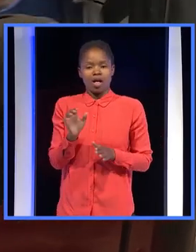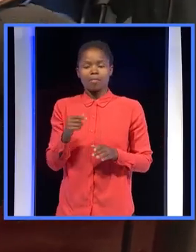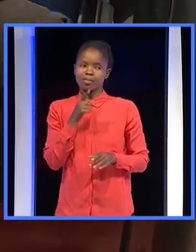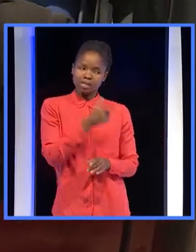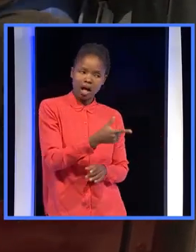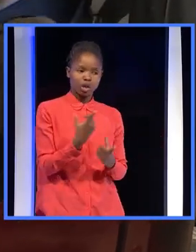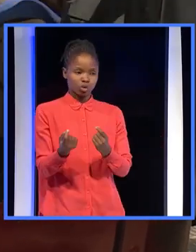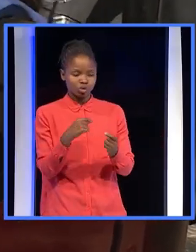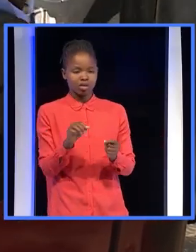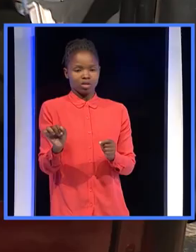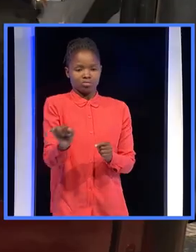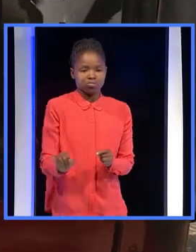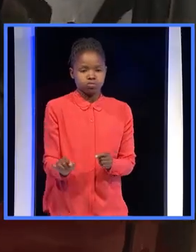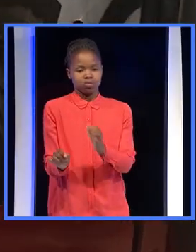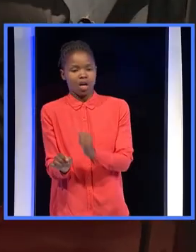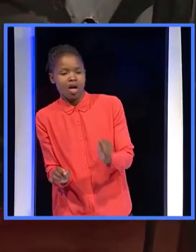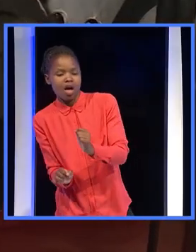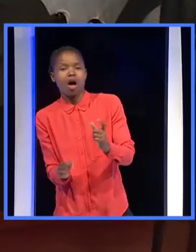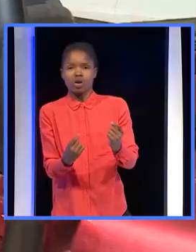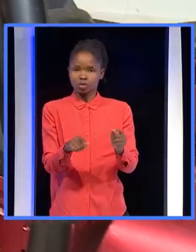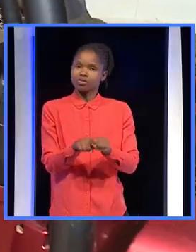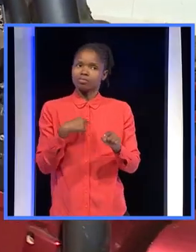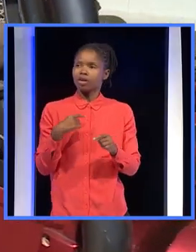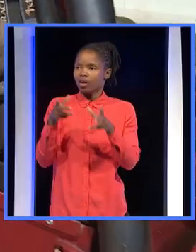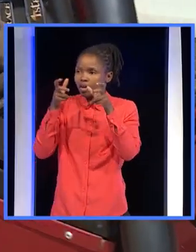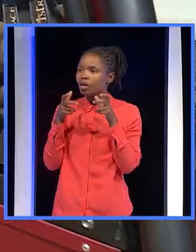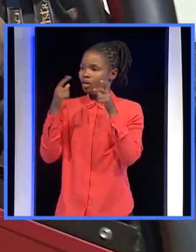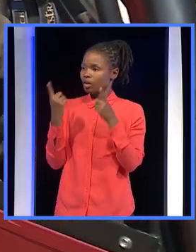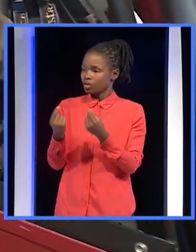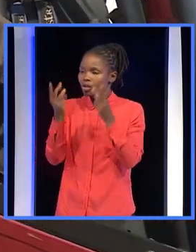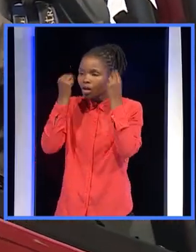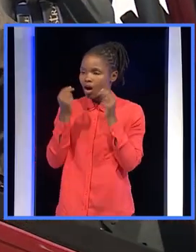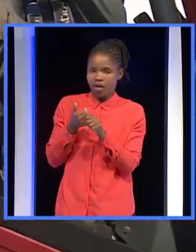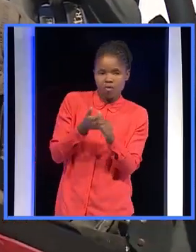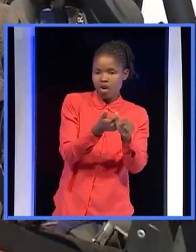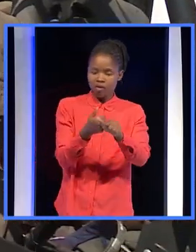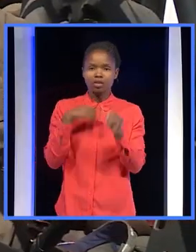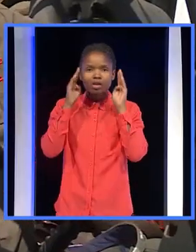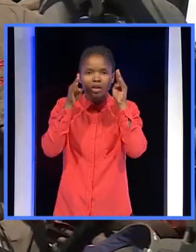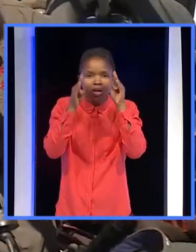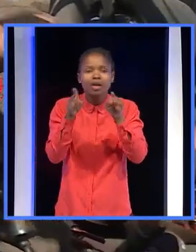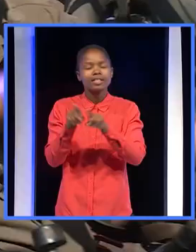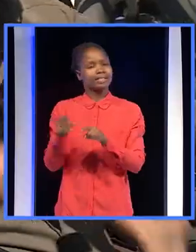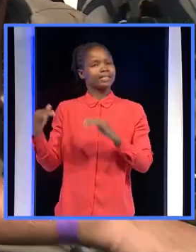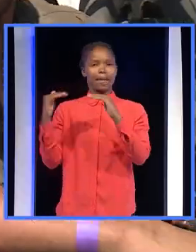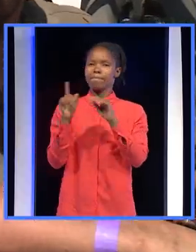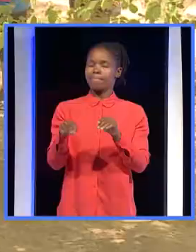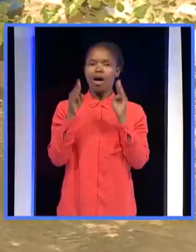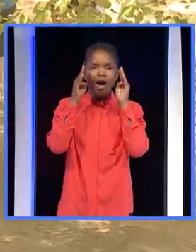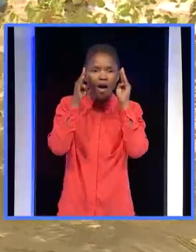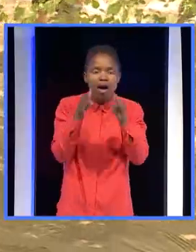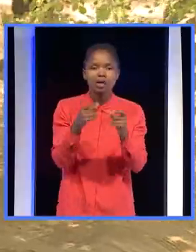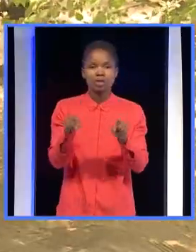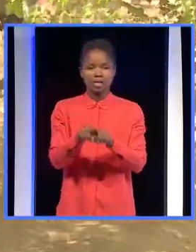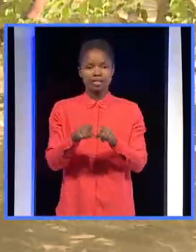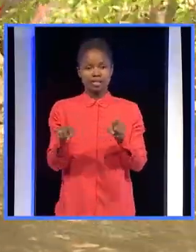say to her, the diff locks. So there's quite a bit that she actually has to do. She has to concentrate just as much as I do. They also